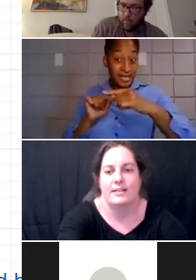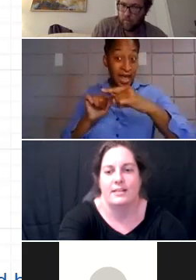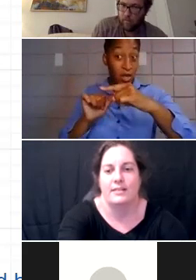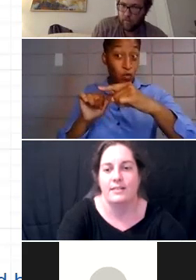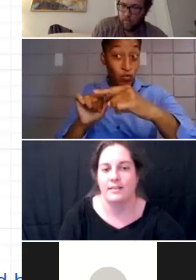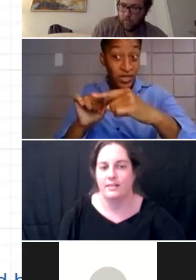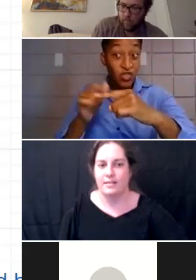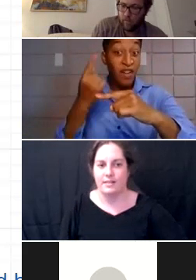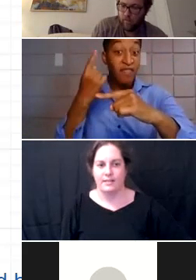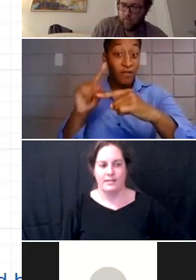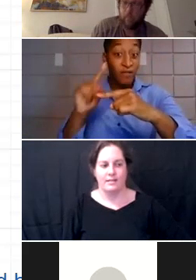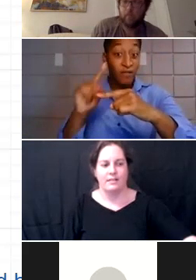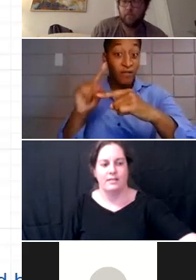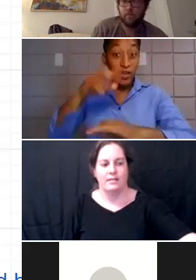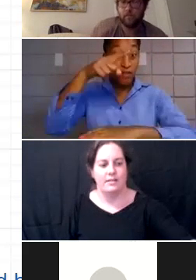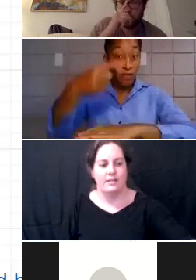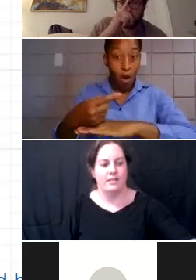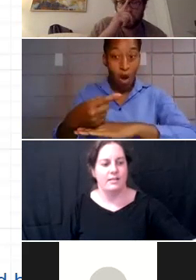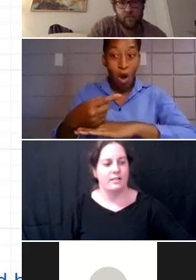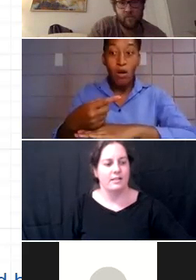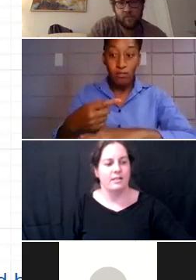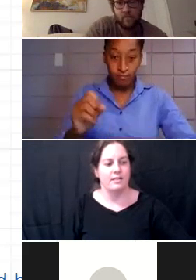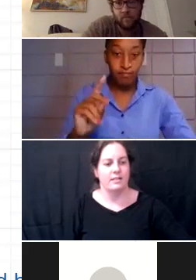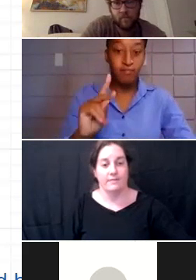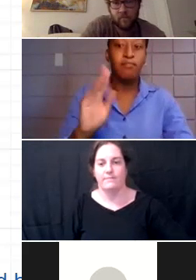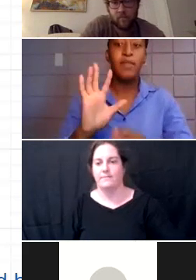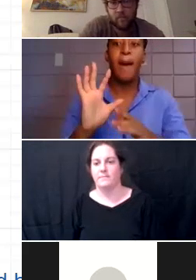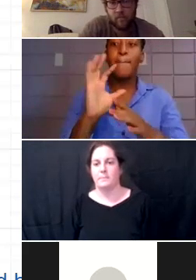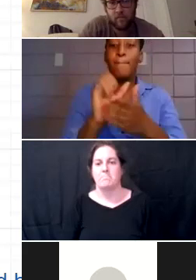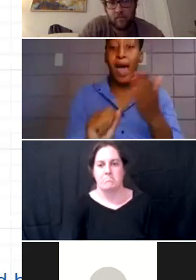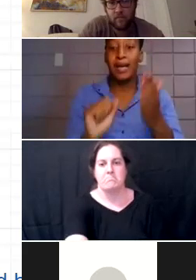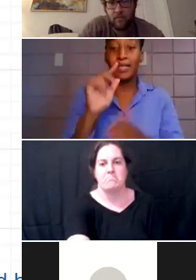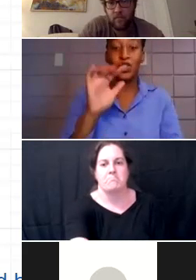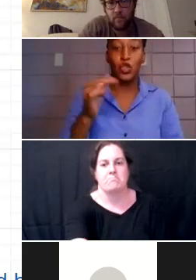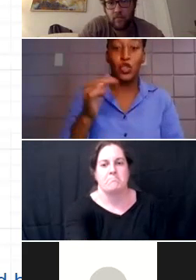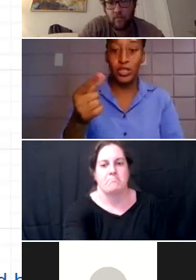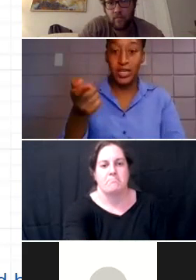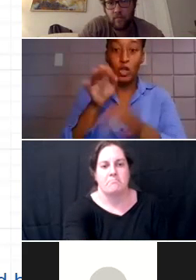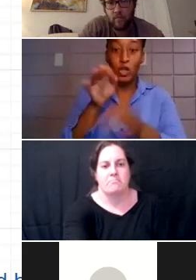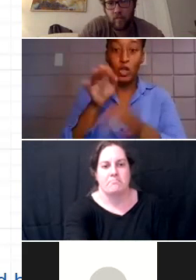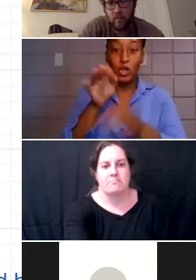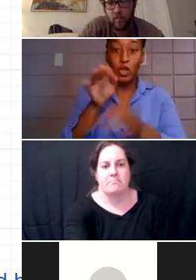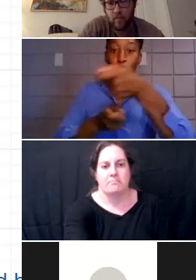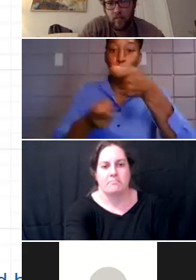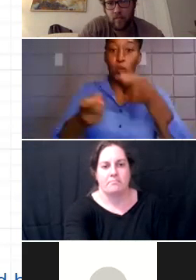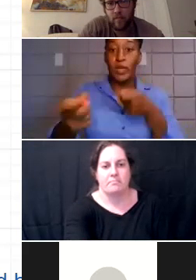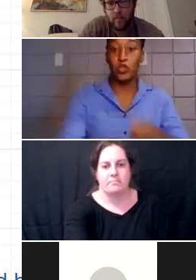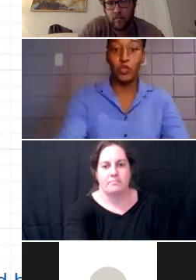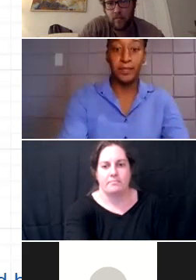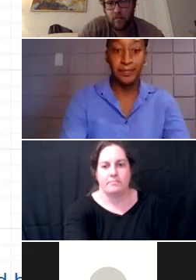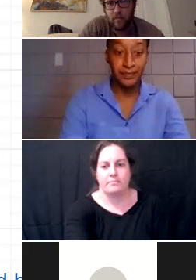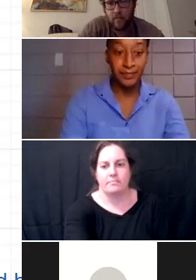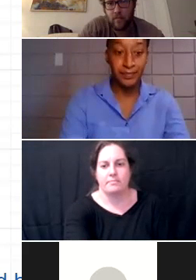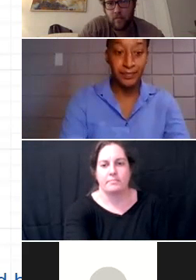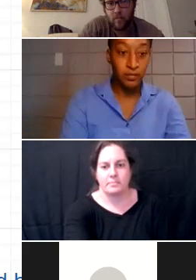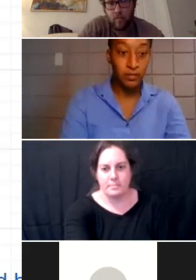g, right? Okay. So I went back, and everywhere I had x, I put